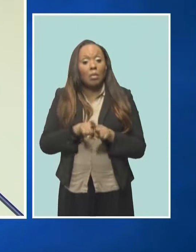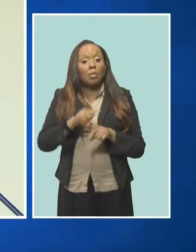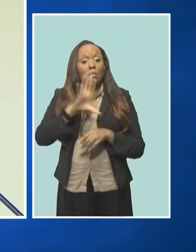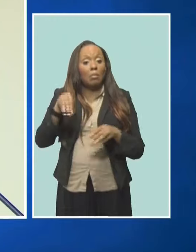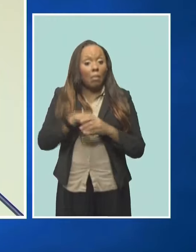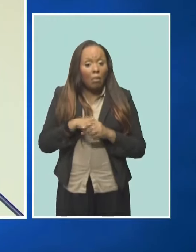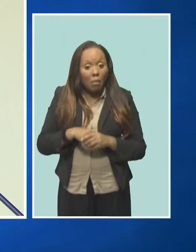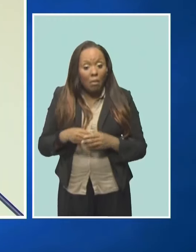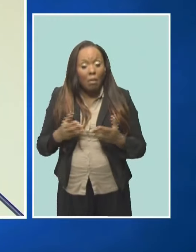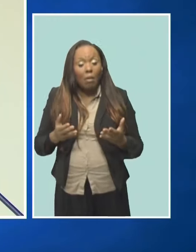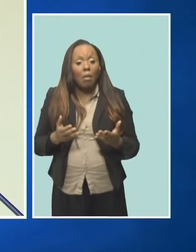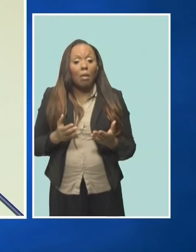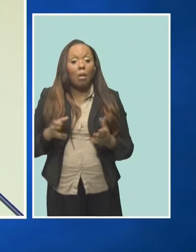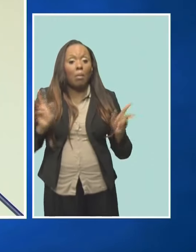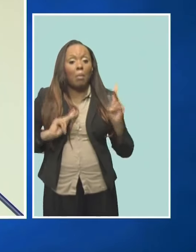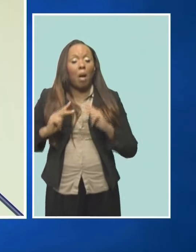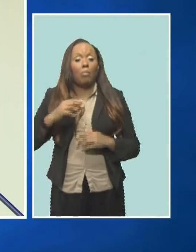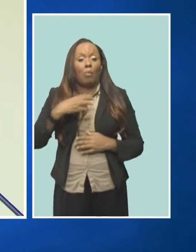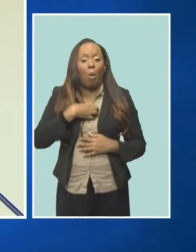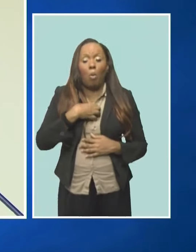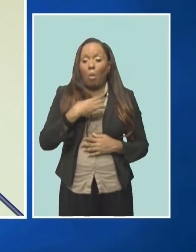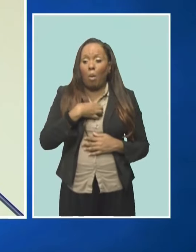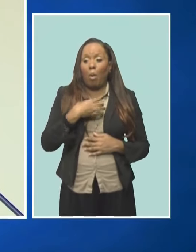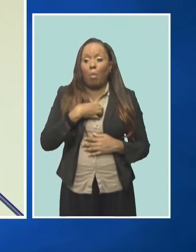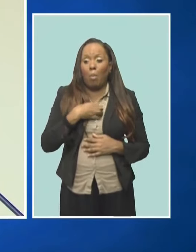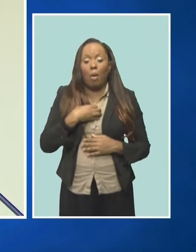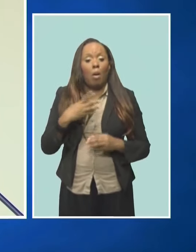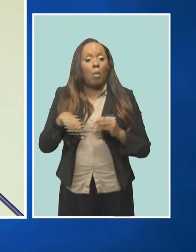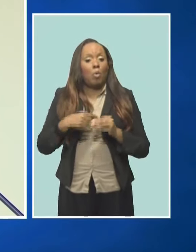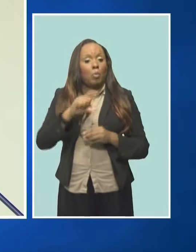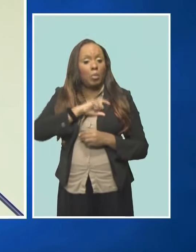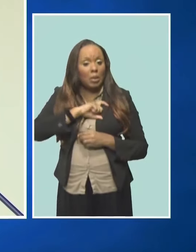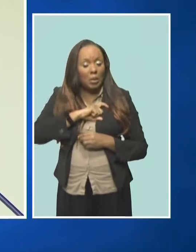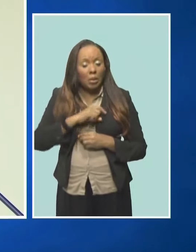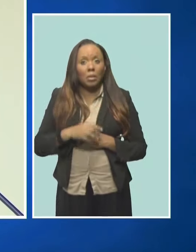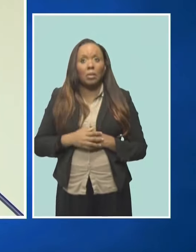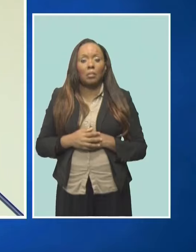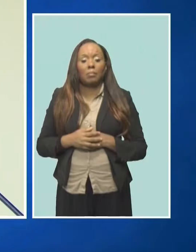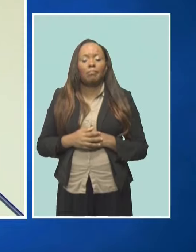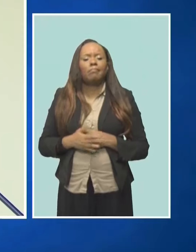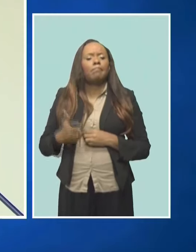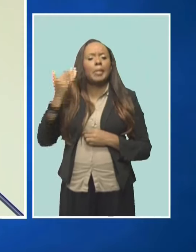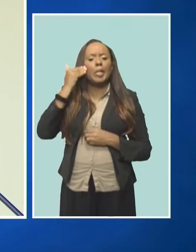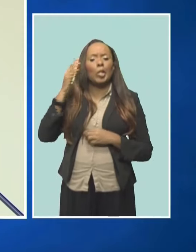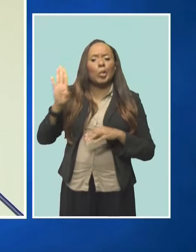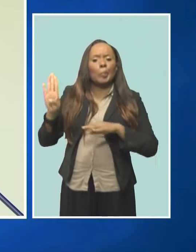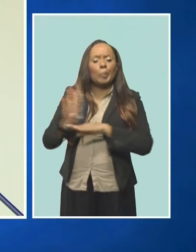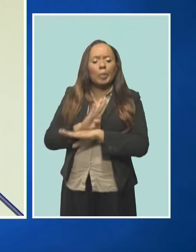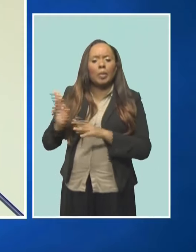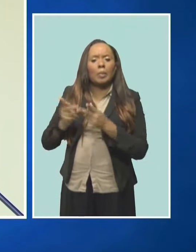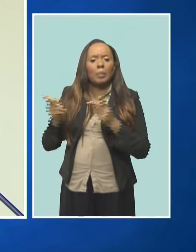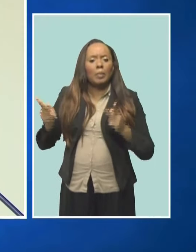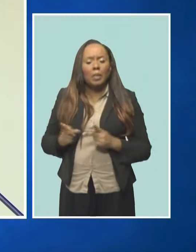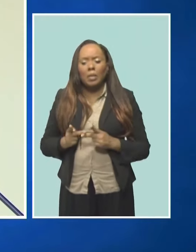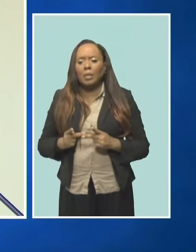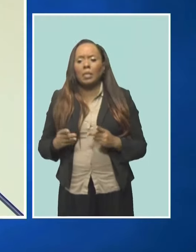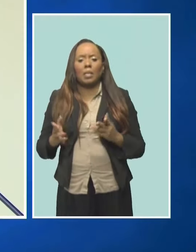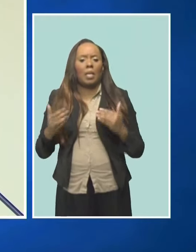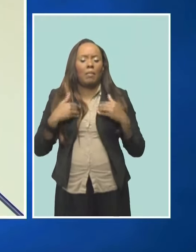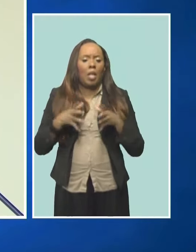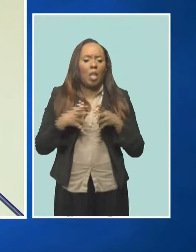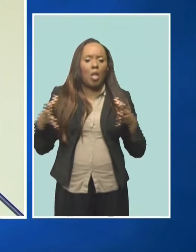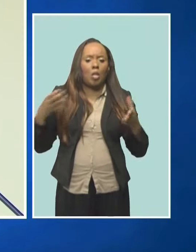that come in against us. Unlike the corporate world or business establishments who spend large sums of money